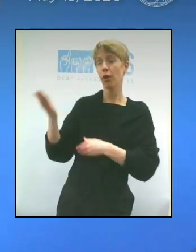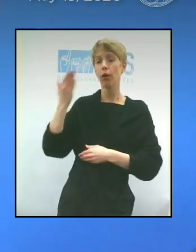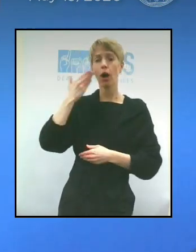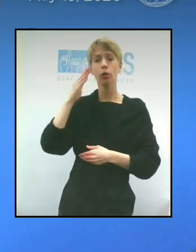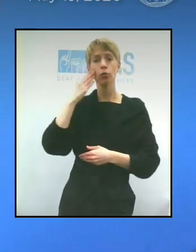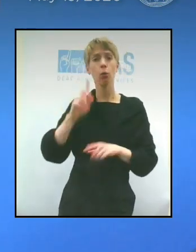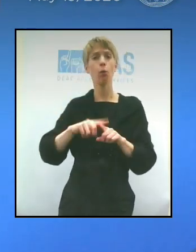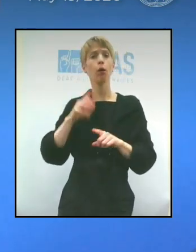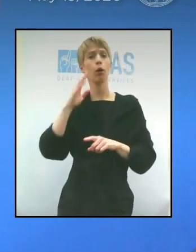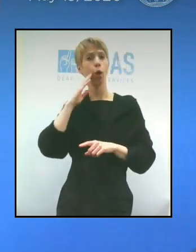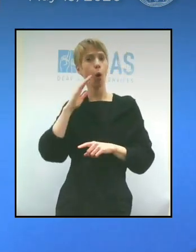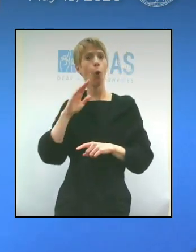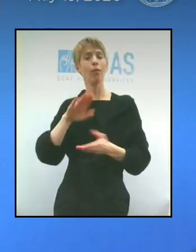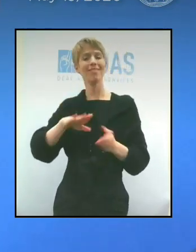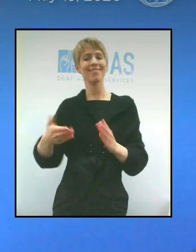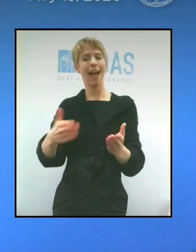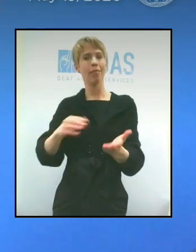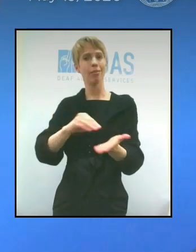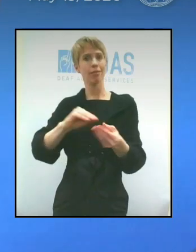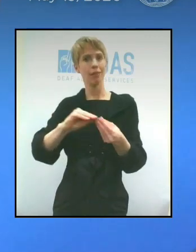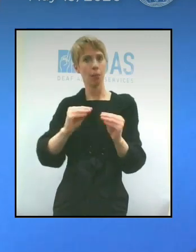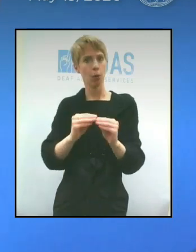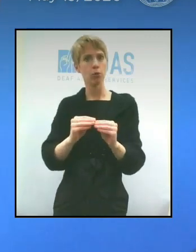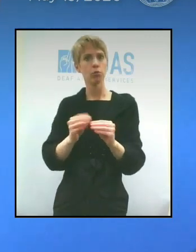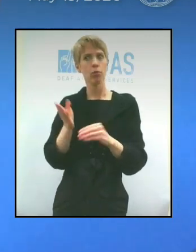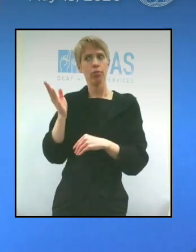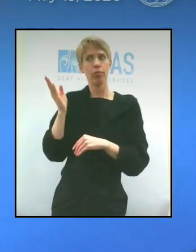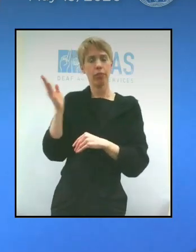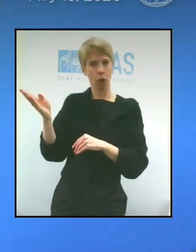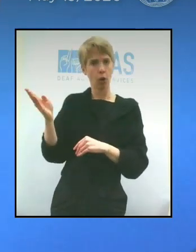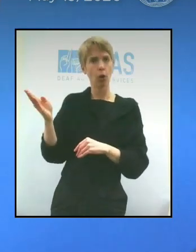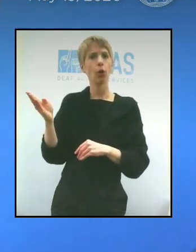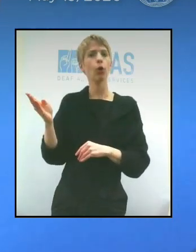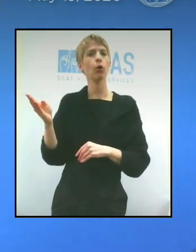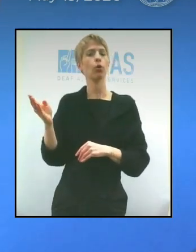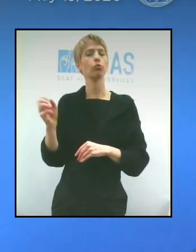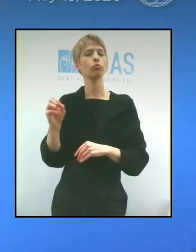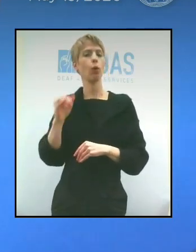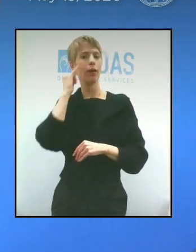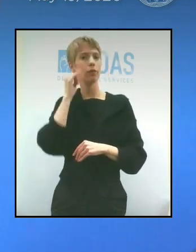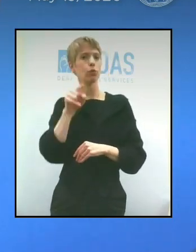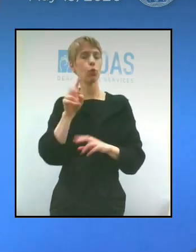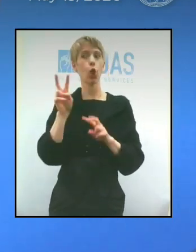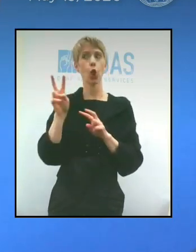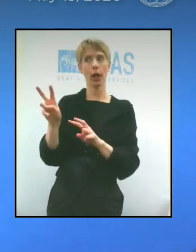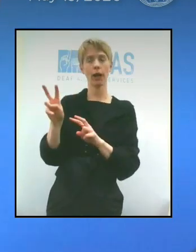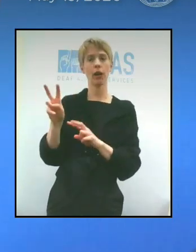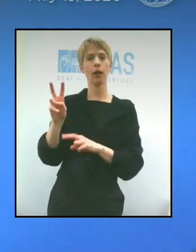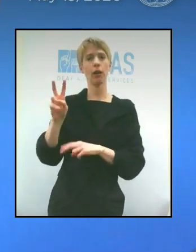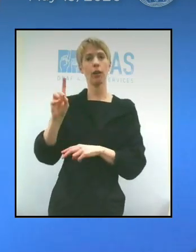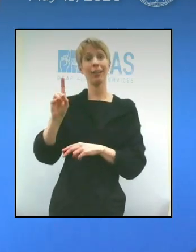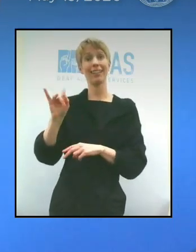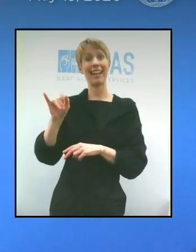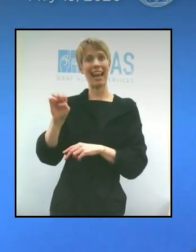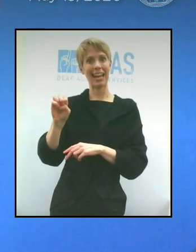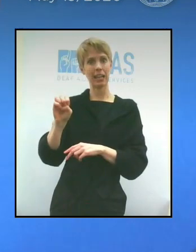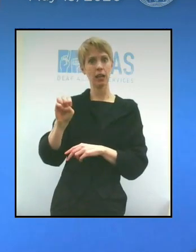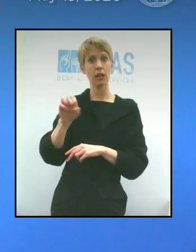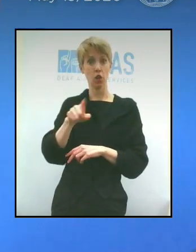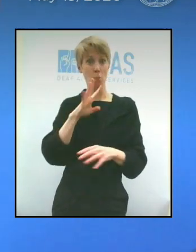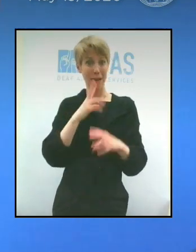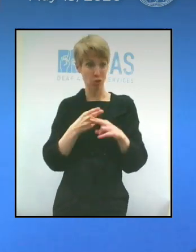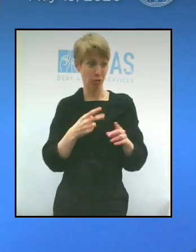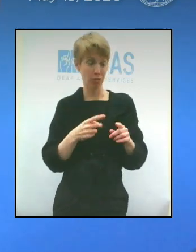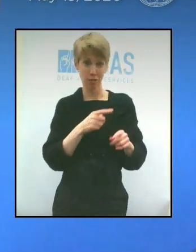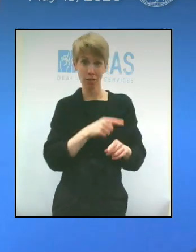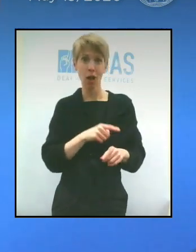gets the information with regards to cases from New York State. So if you look at it, those dates that you talked about are also some of the dates we had